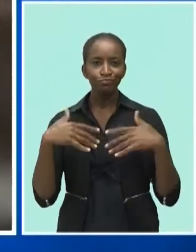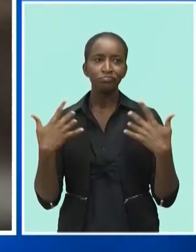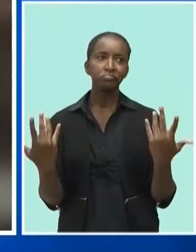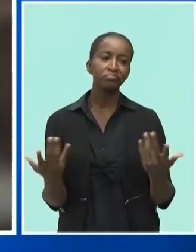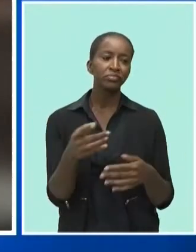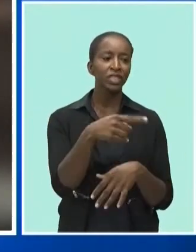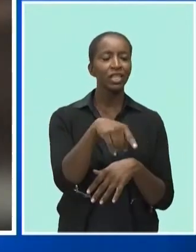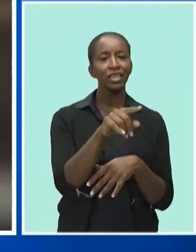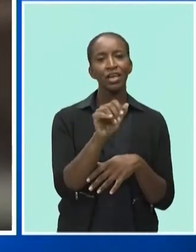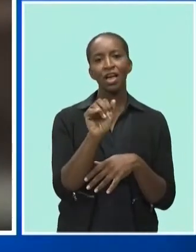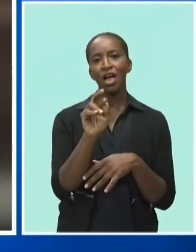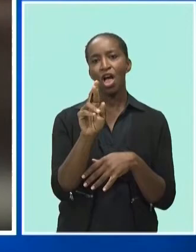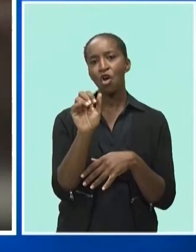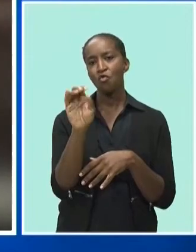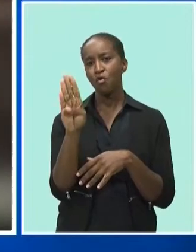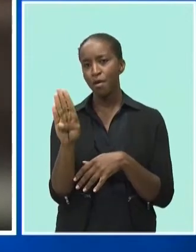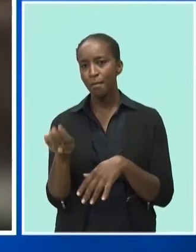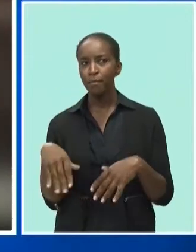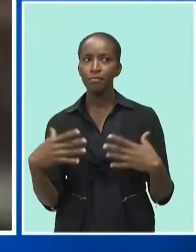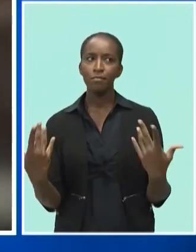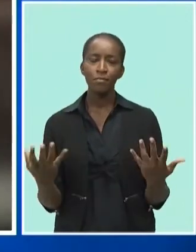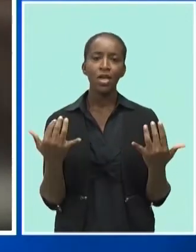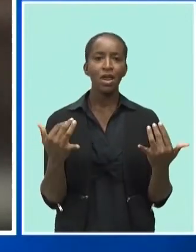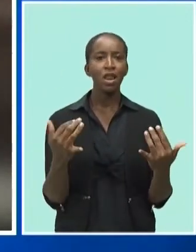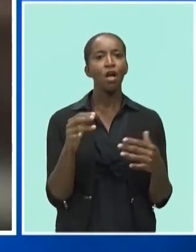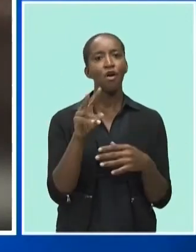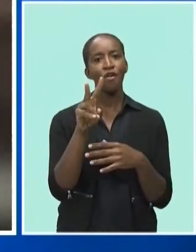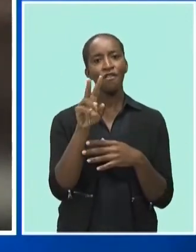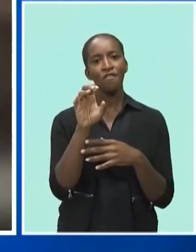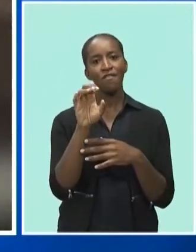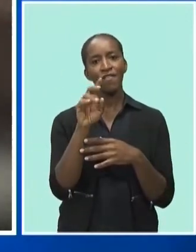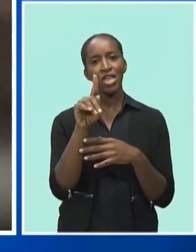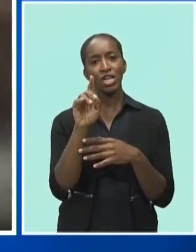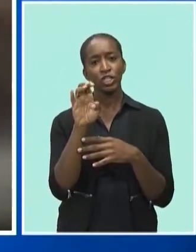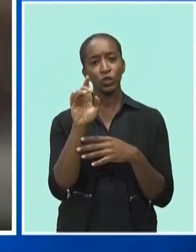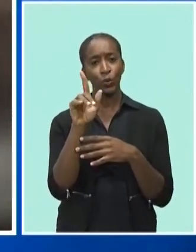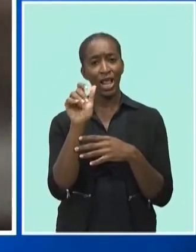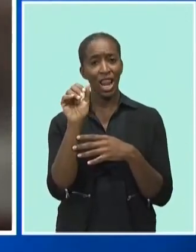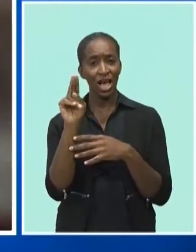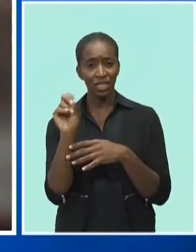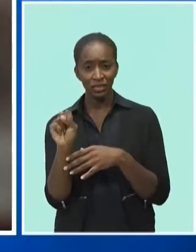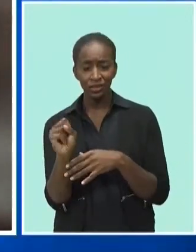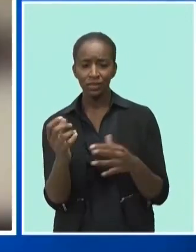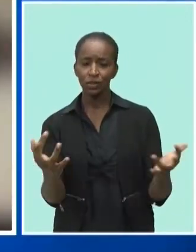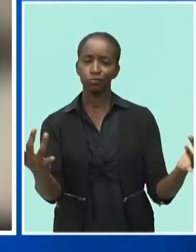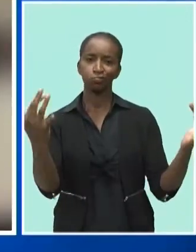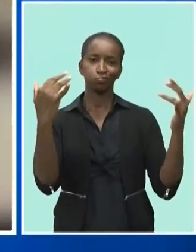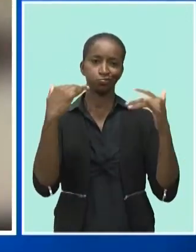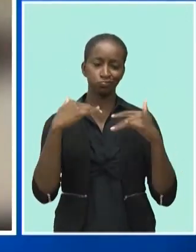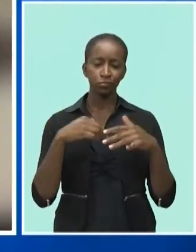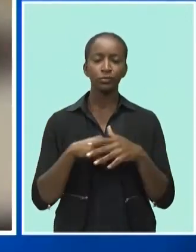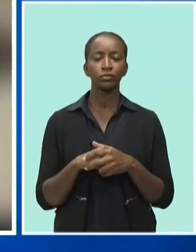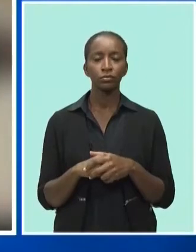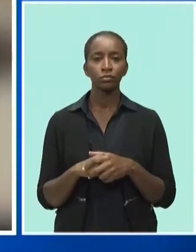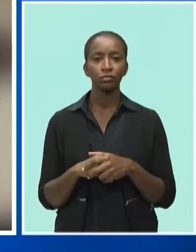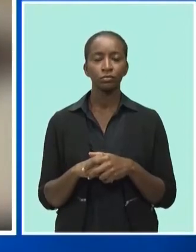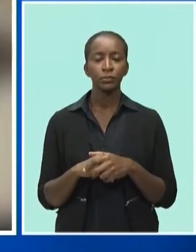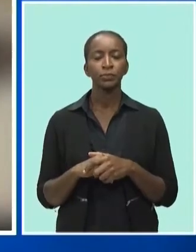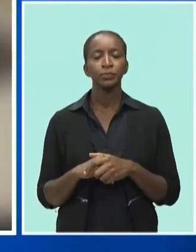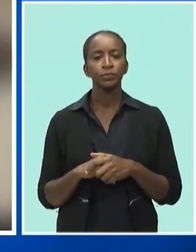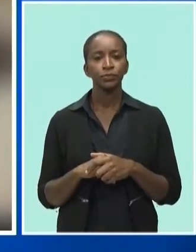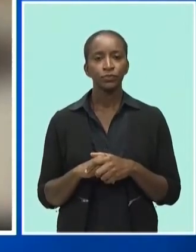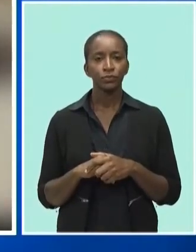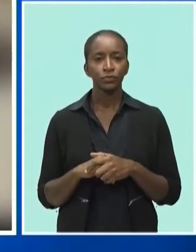of Venezuelans. With over 40,000 Venezuelans already in TNC and hundreds more trying to register with the Ministry of National